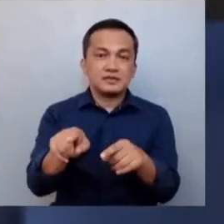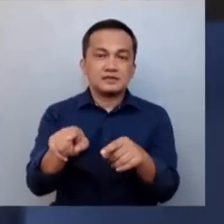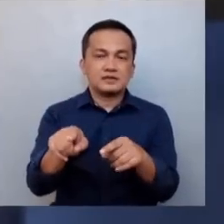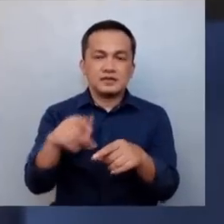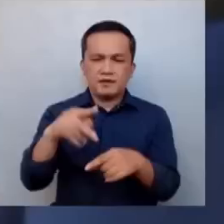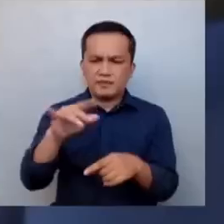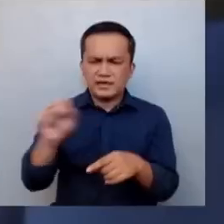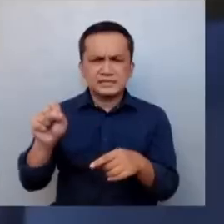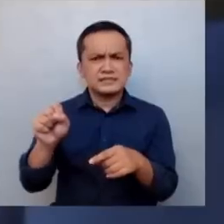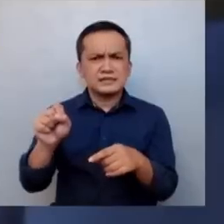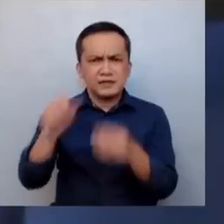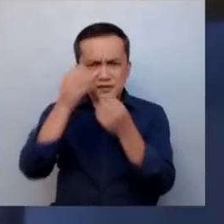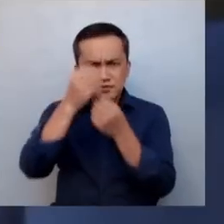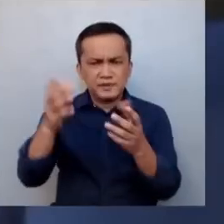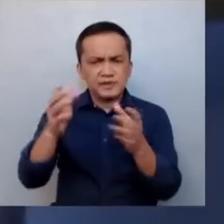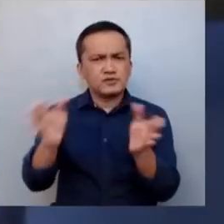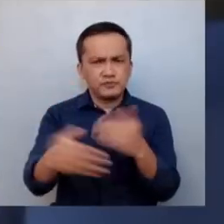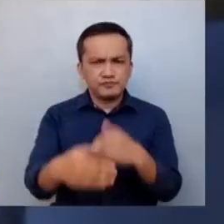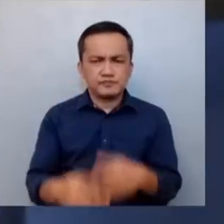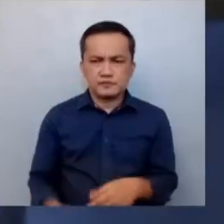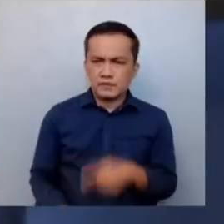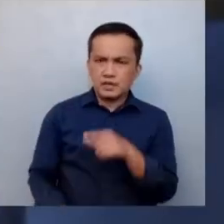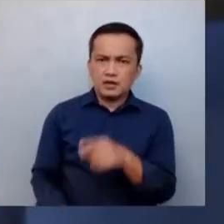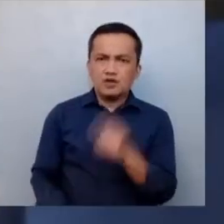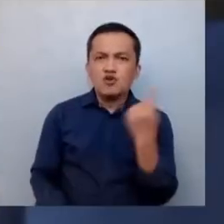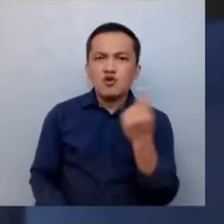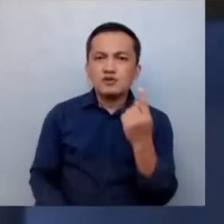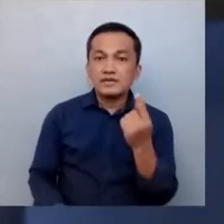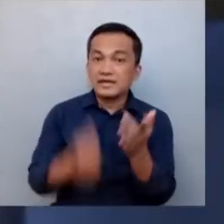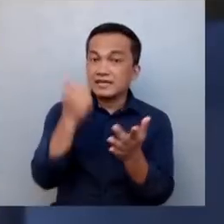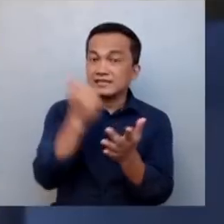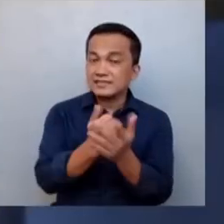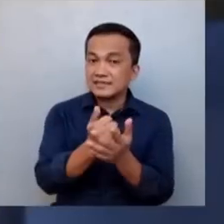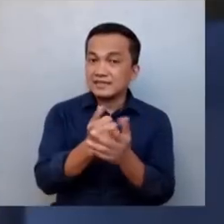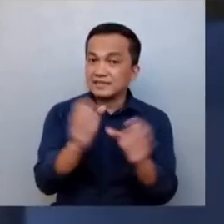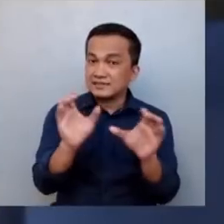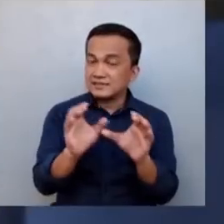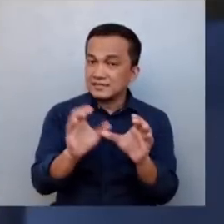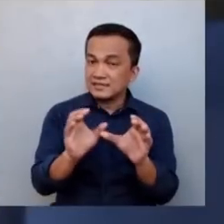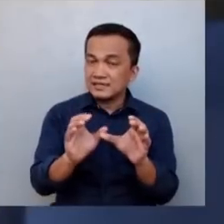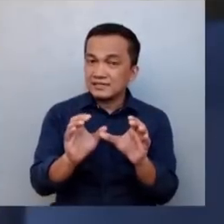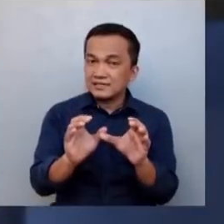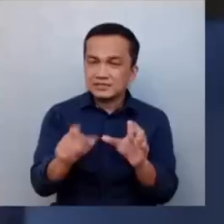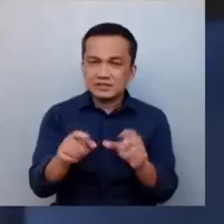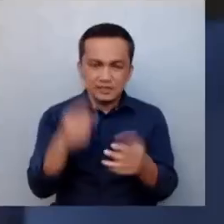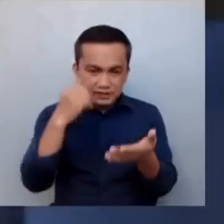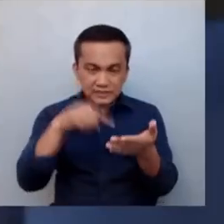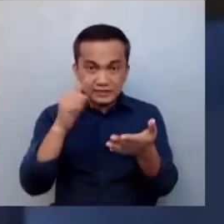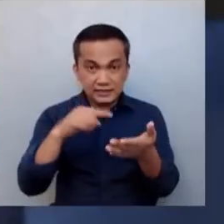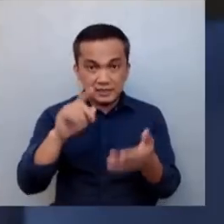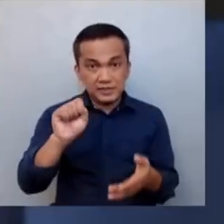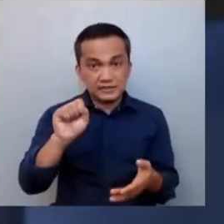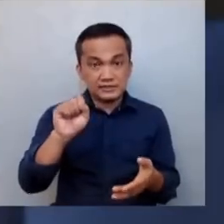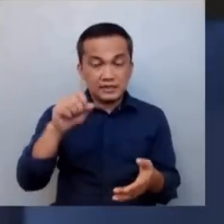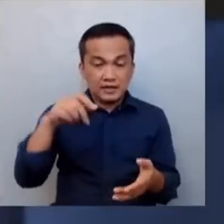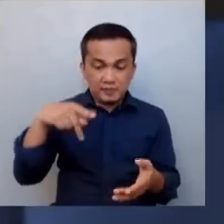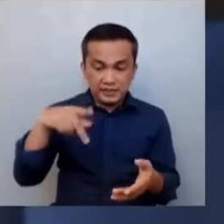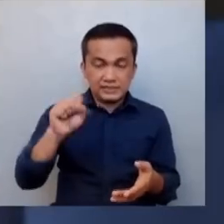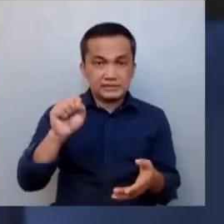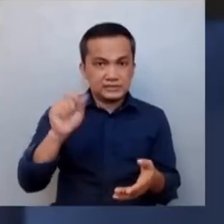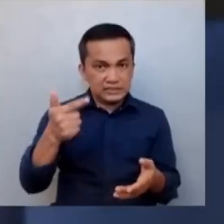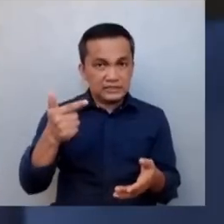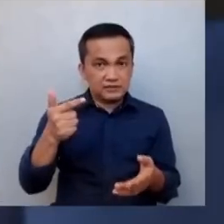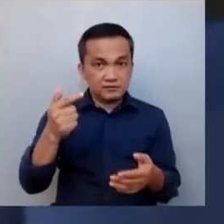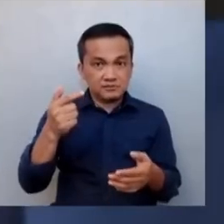briefing room, and only those who are accredited and cleared by the Presidential Security Group were allowed to even enter